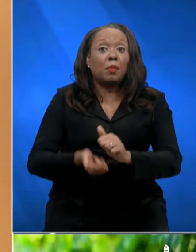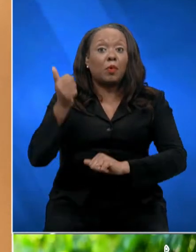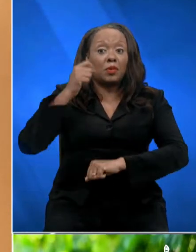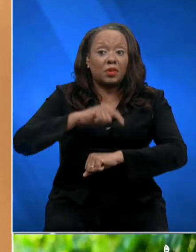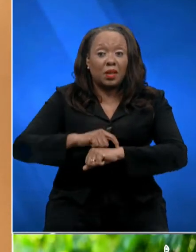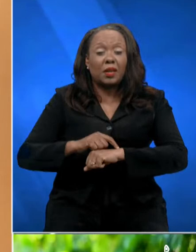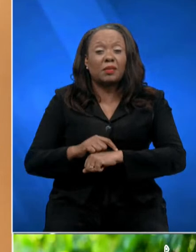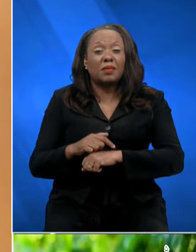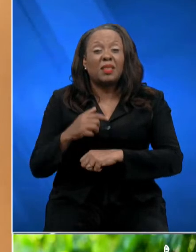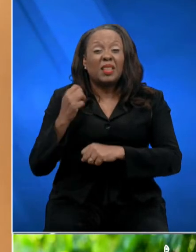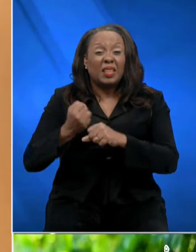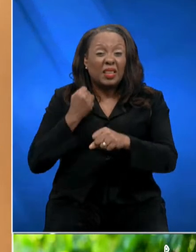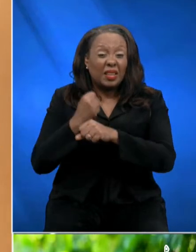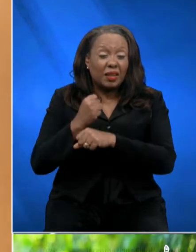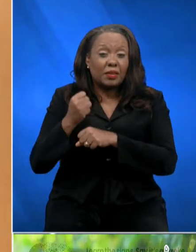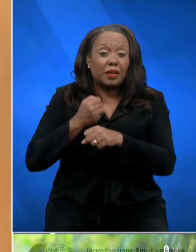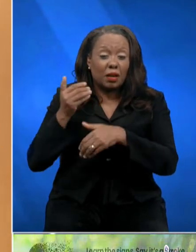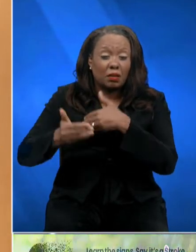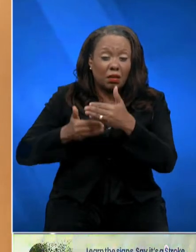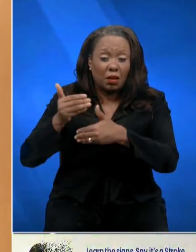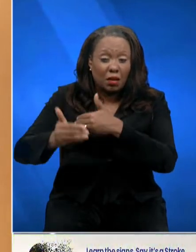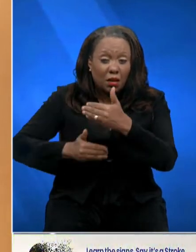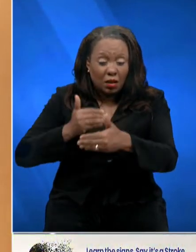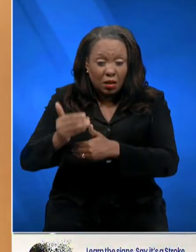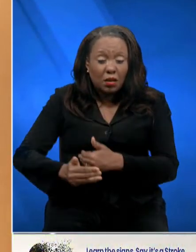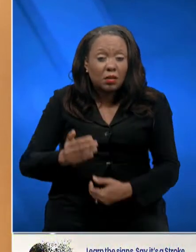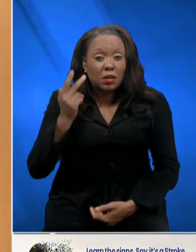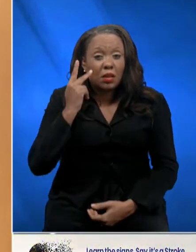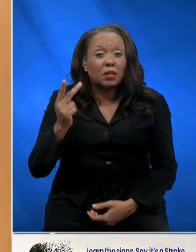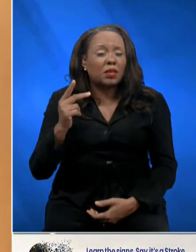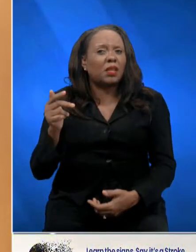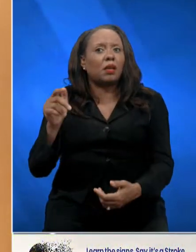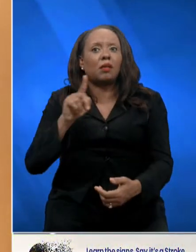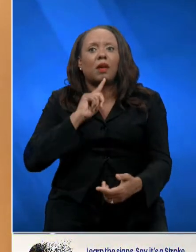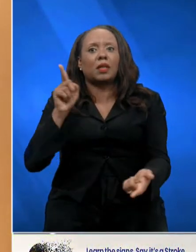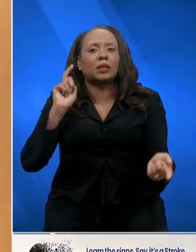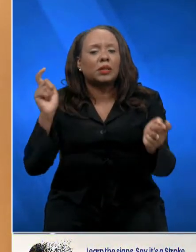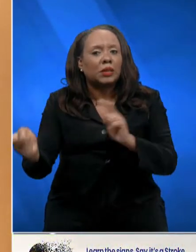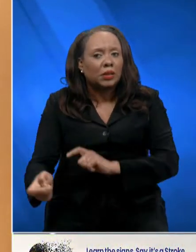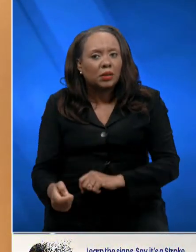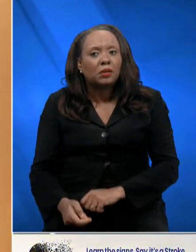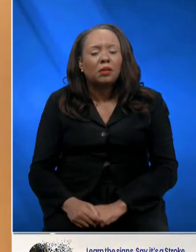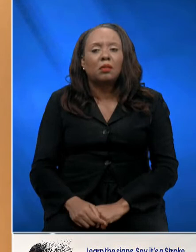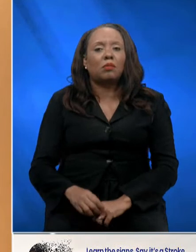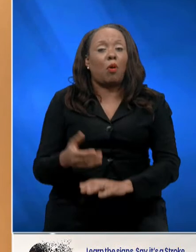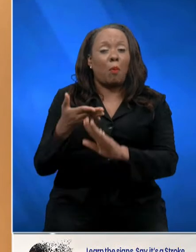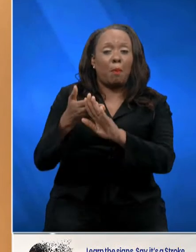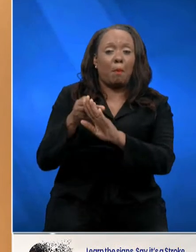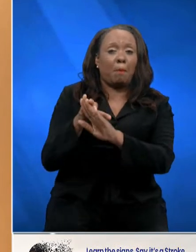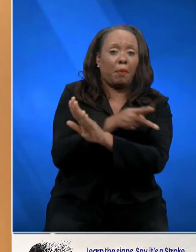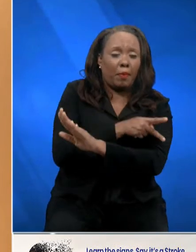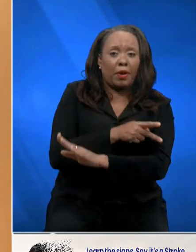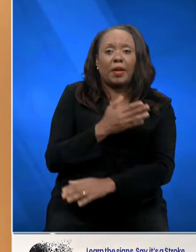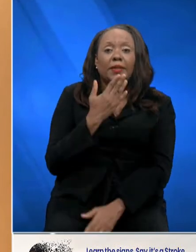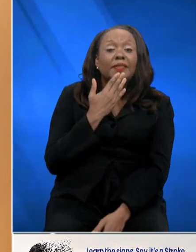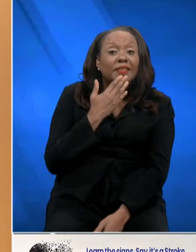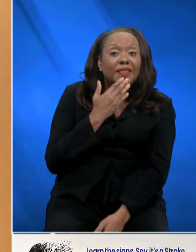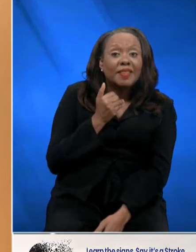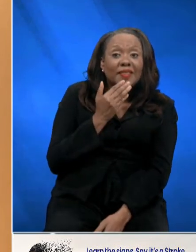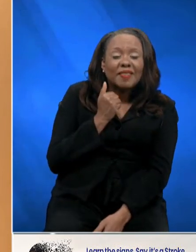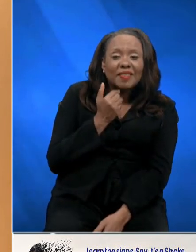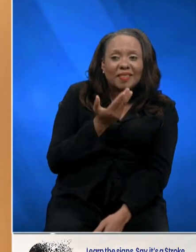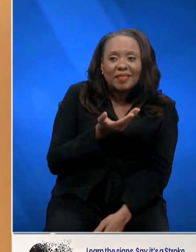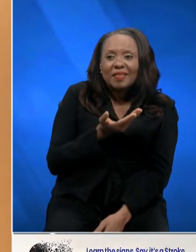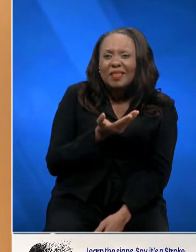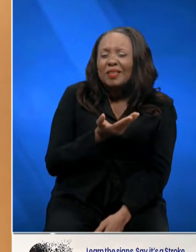diabetes before you begin to see eye changes happening. So in the pre-diabetic stage, you're very